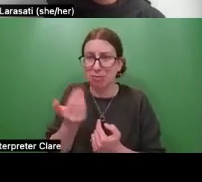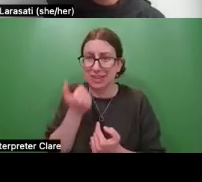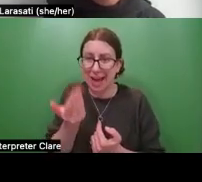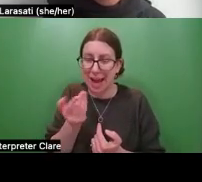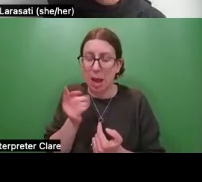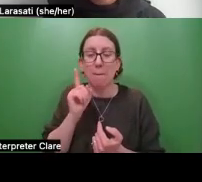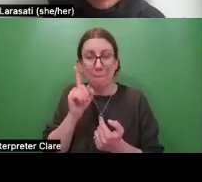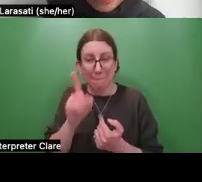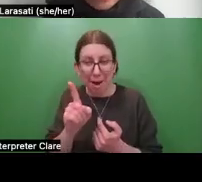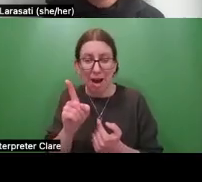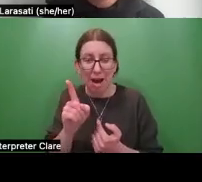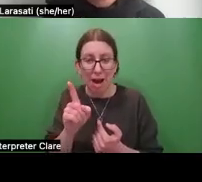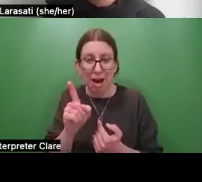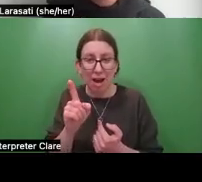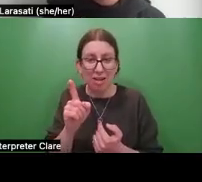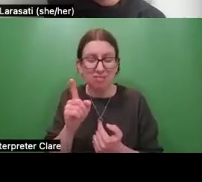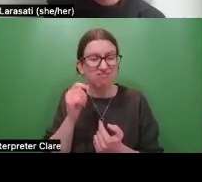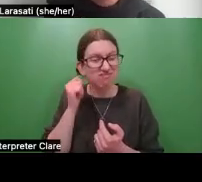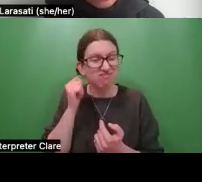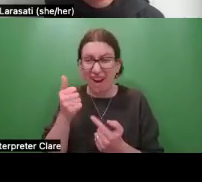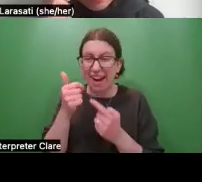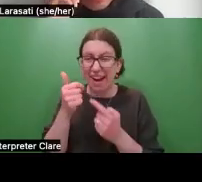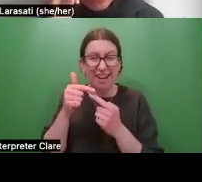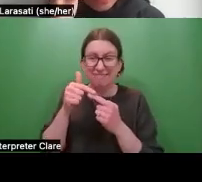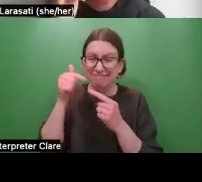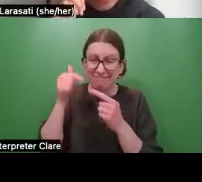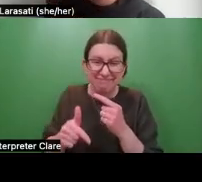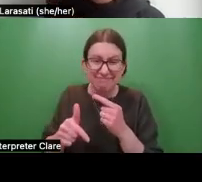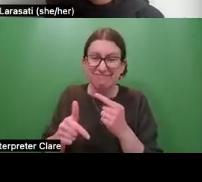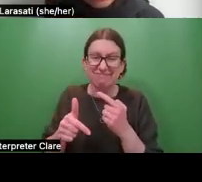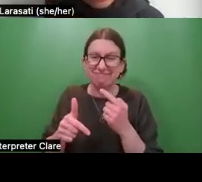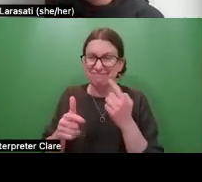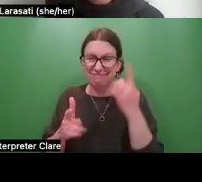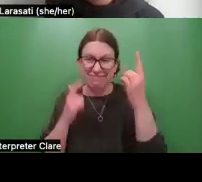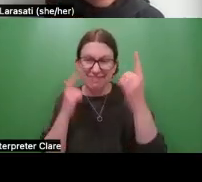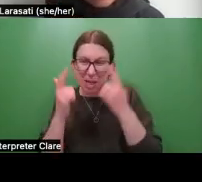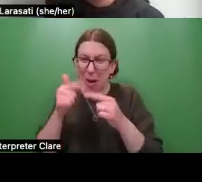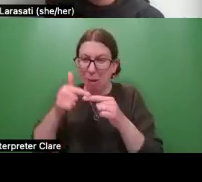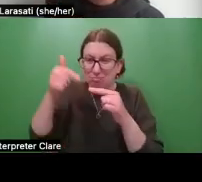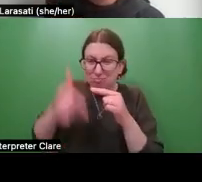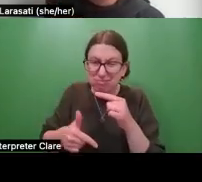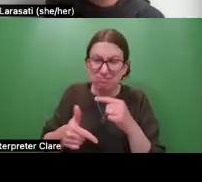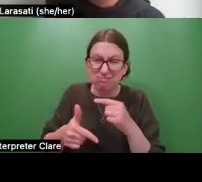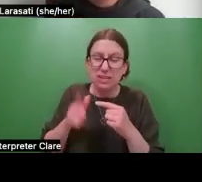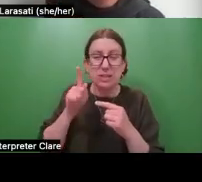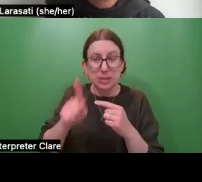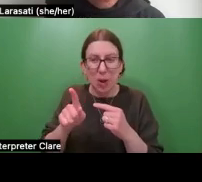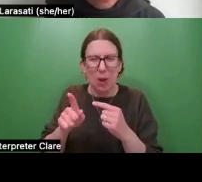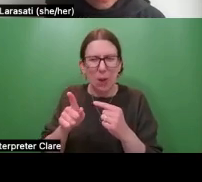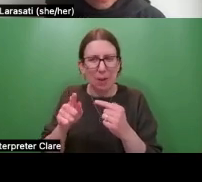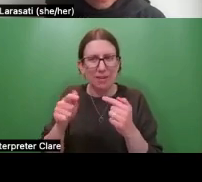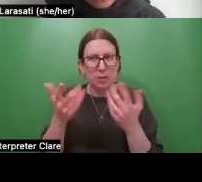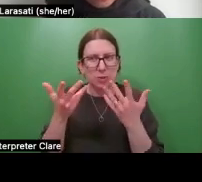rarely ponder deeply, which is trust in technology, specifically artificial intelligence.